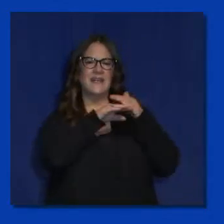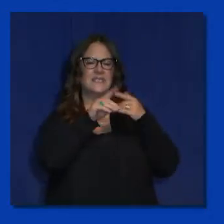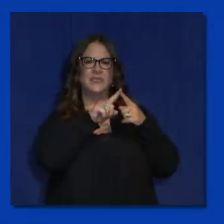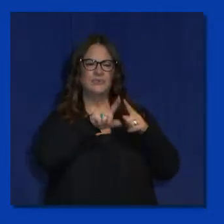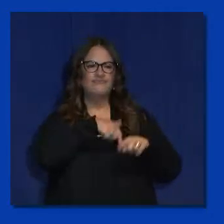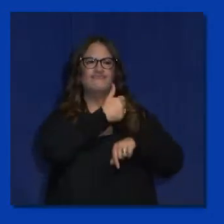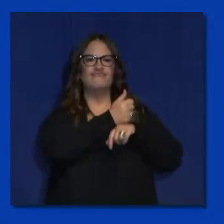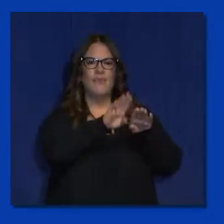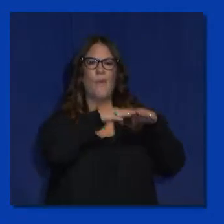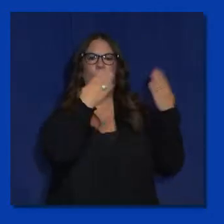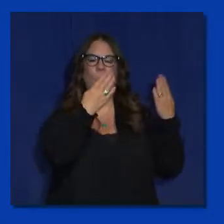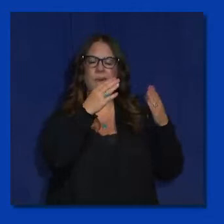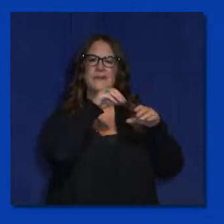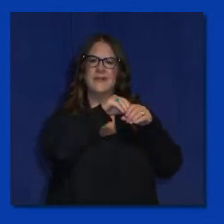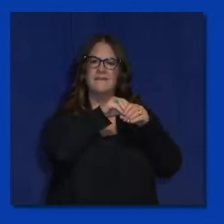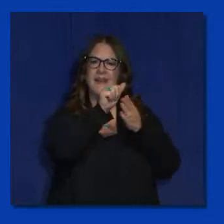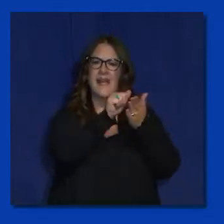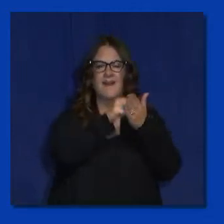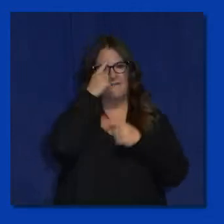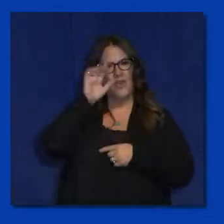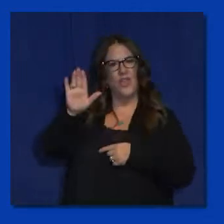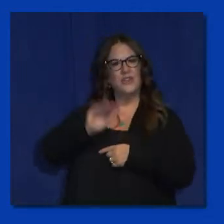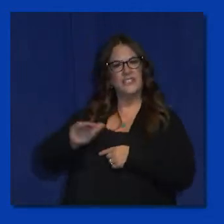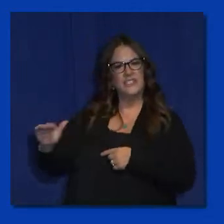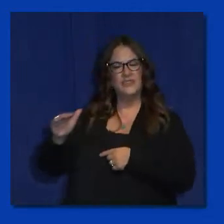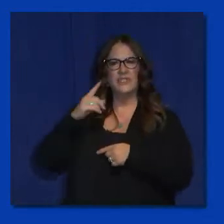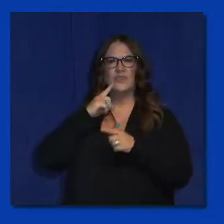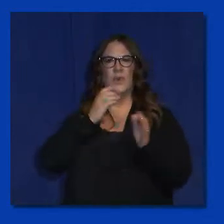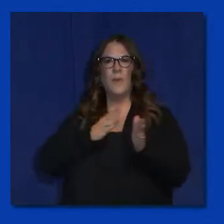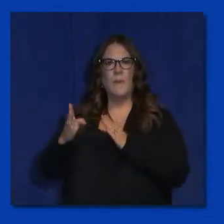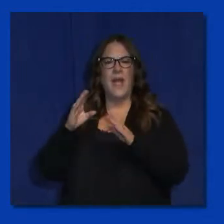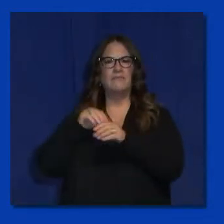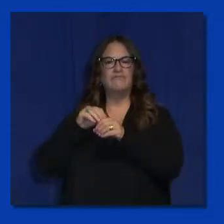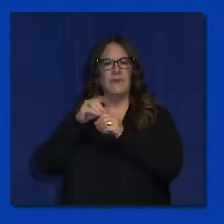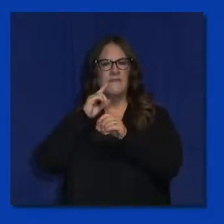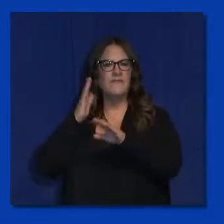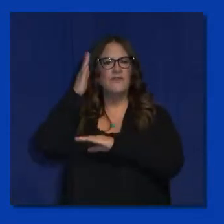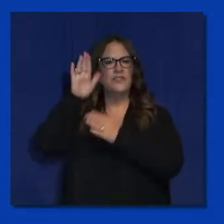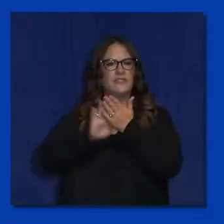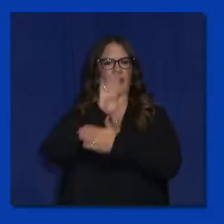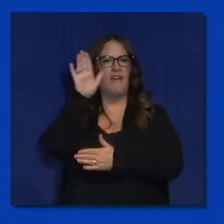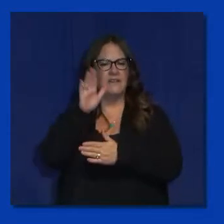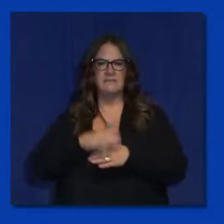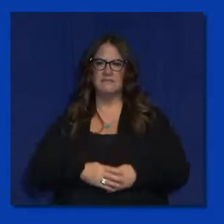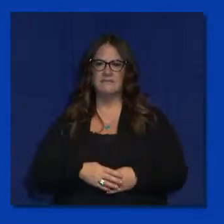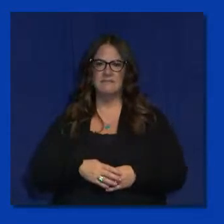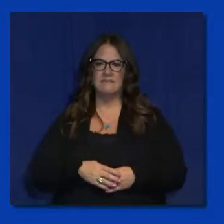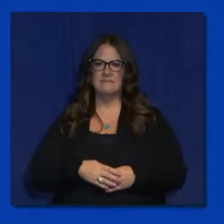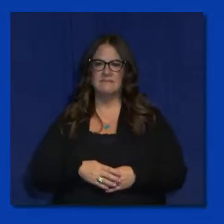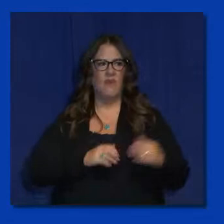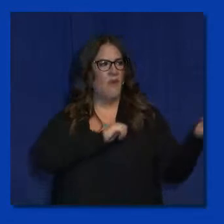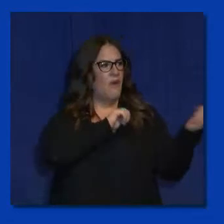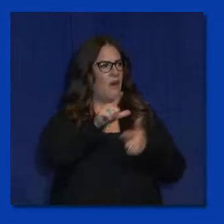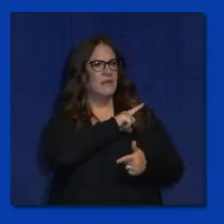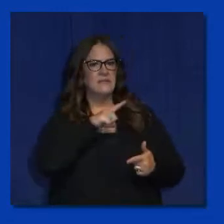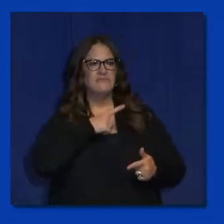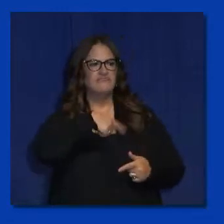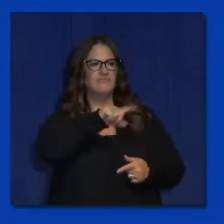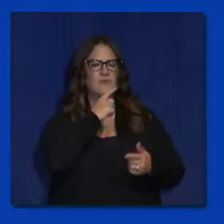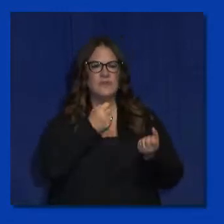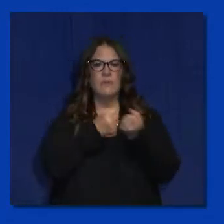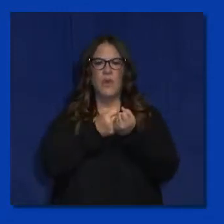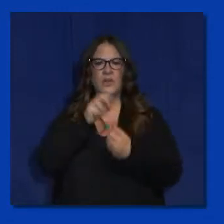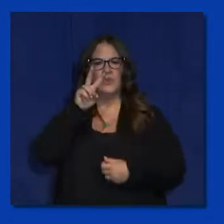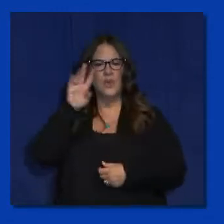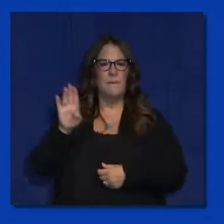Because of the legislature's strong advocacy, Assemblyman, is there everybody? supported this program. $2